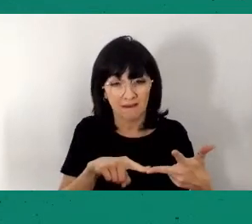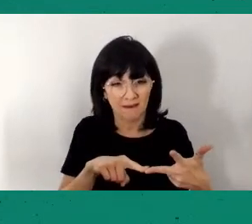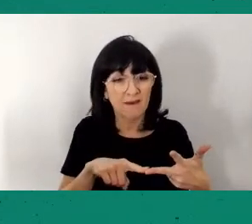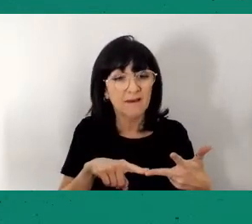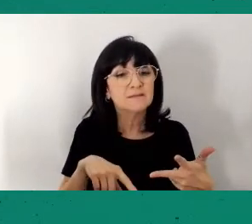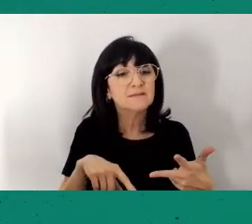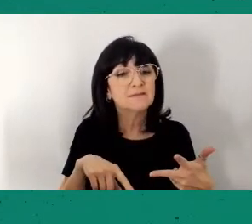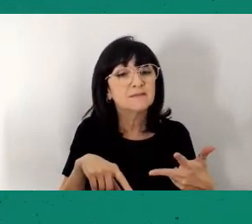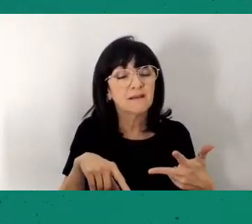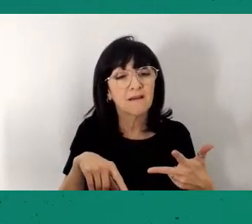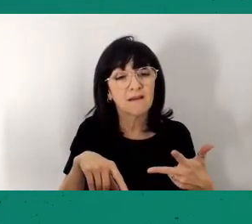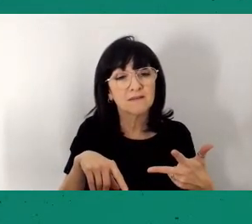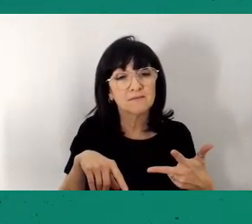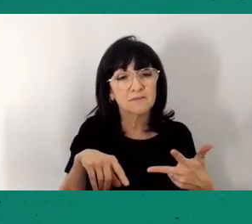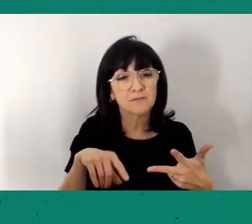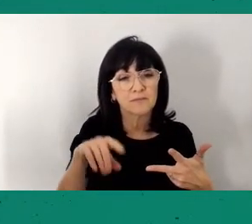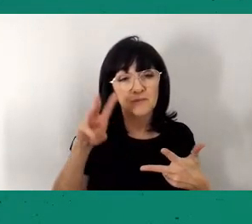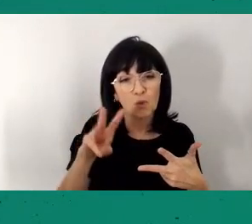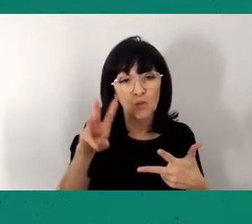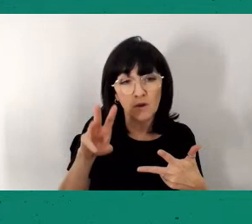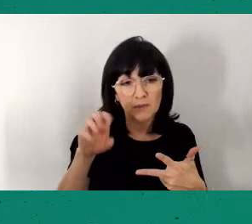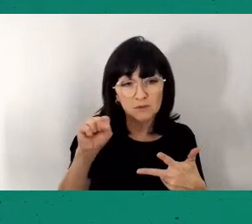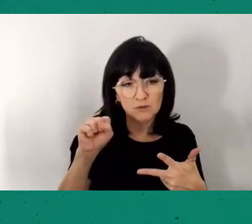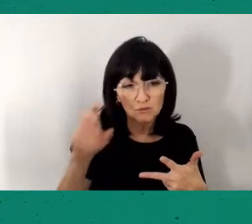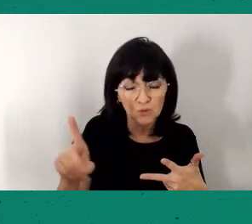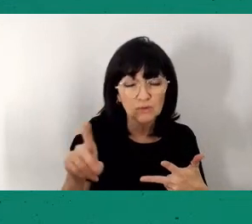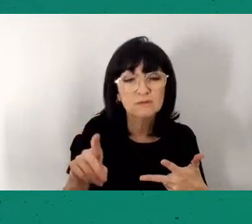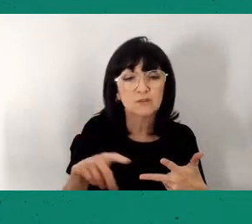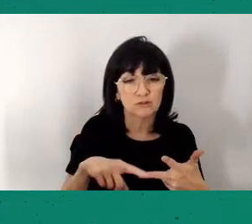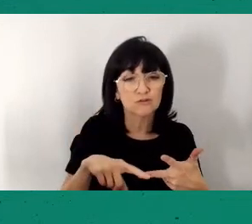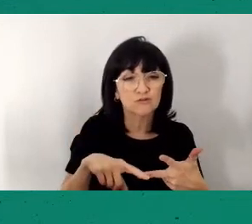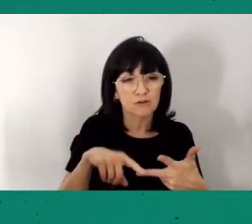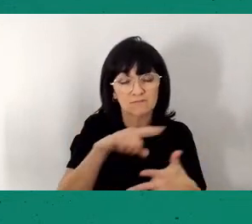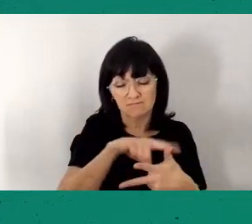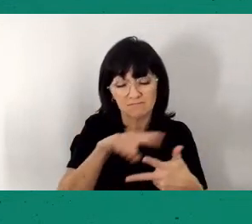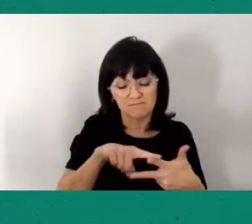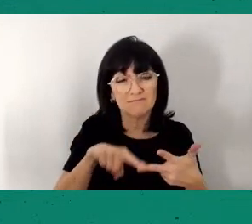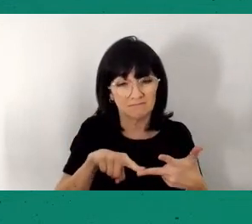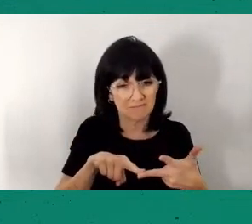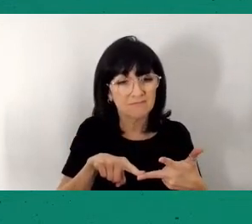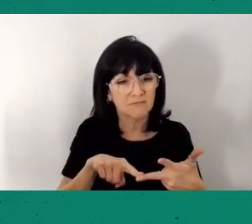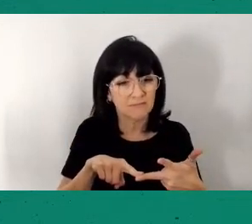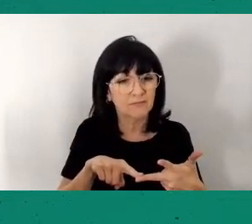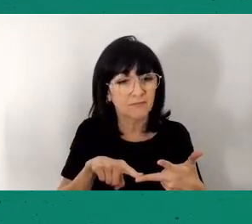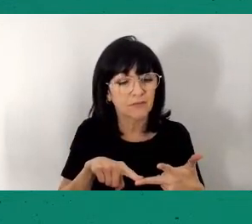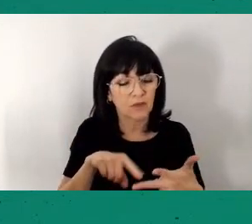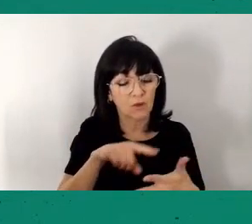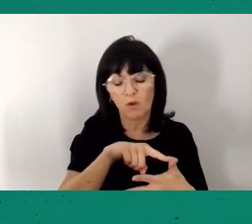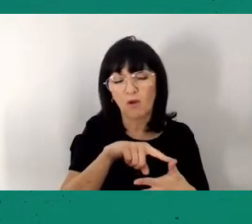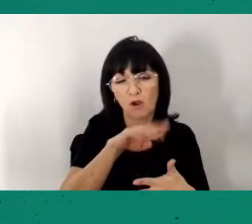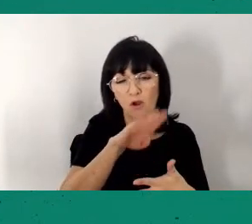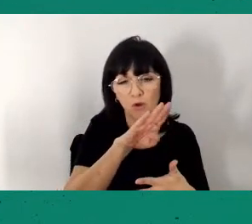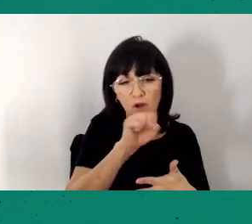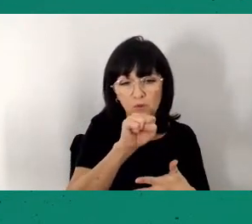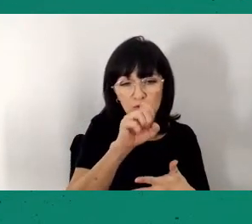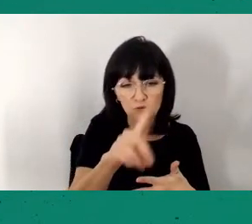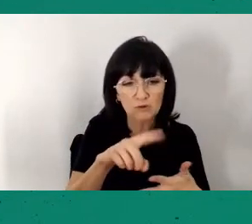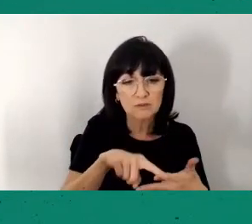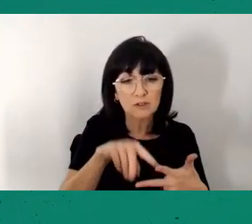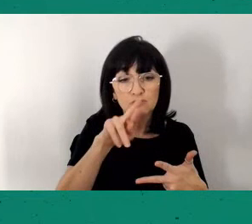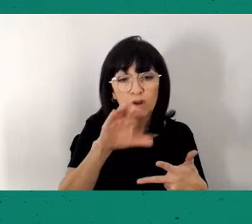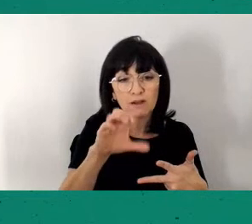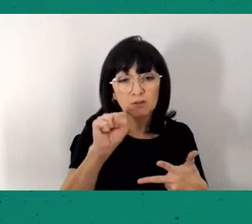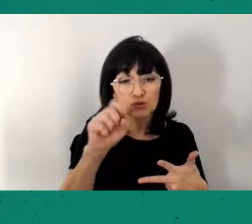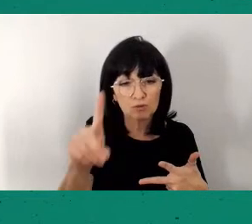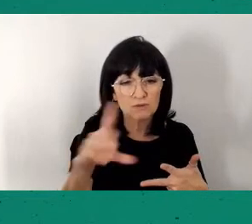voted to engage with us in developing a memorandum of understanding around what a Wilmington Learning Collaborative